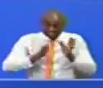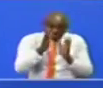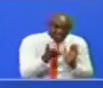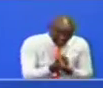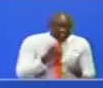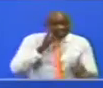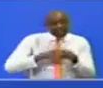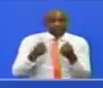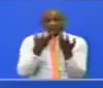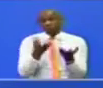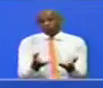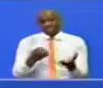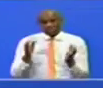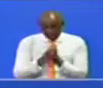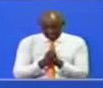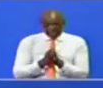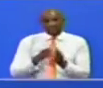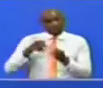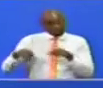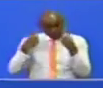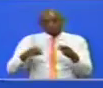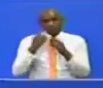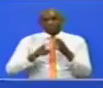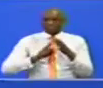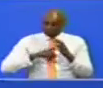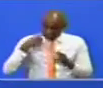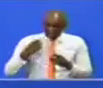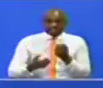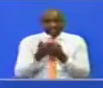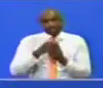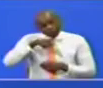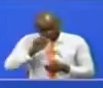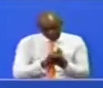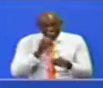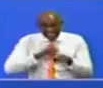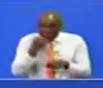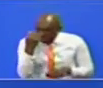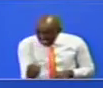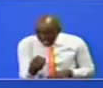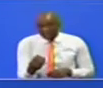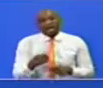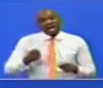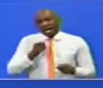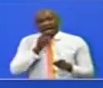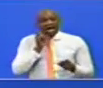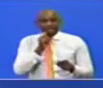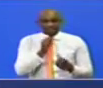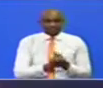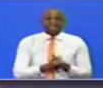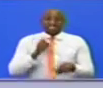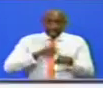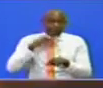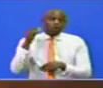after altercations with his guardian caused him to fend for himself at an early age. Nikienda nyumbani nakani